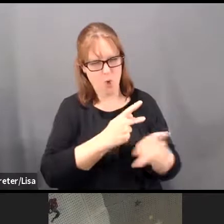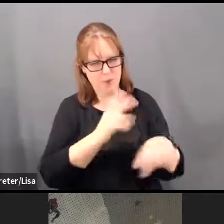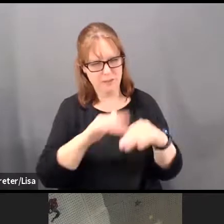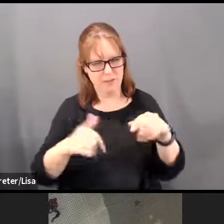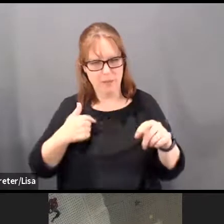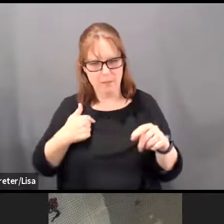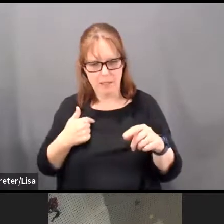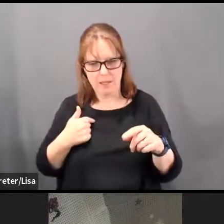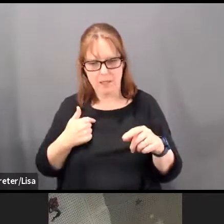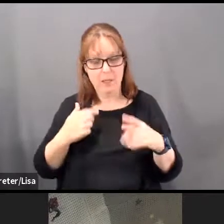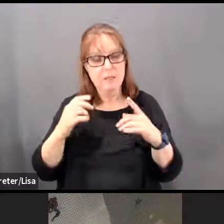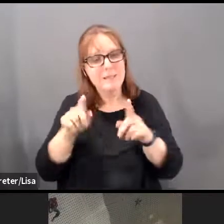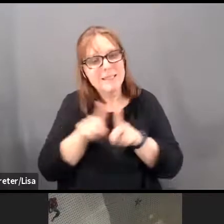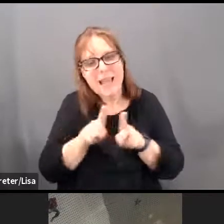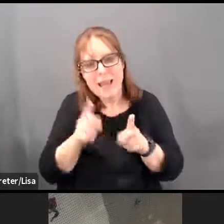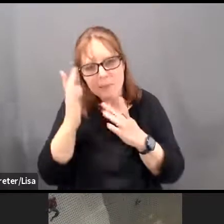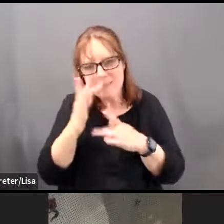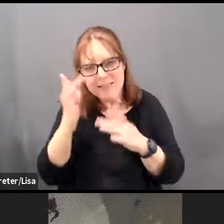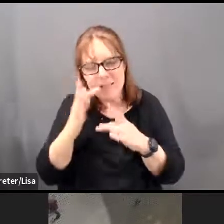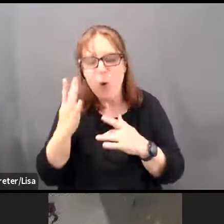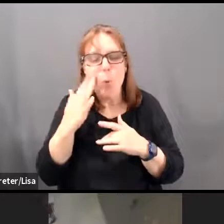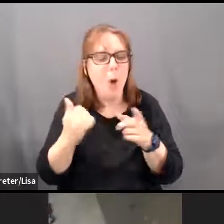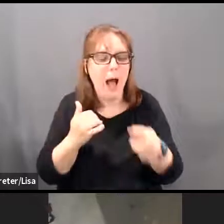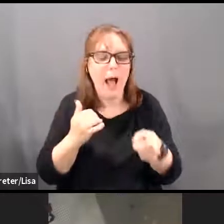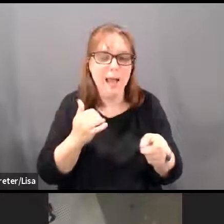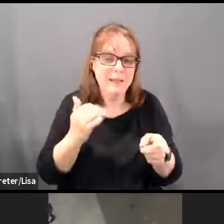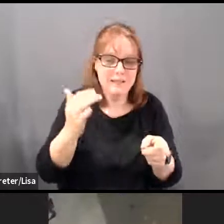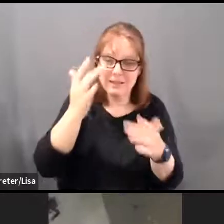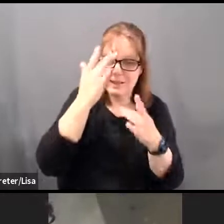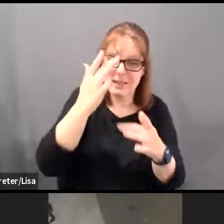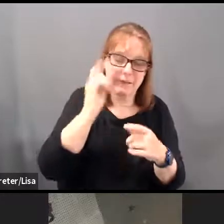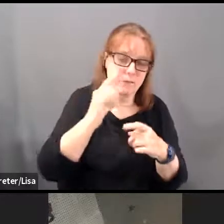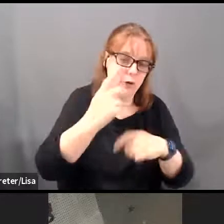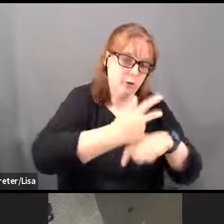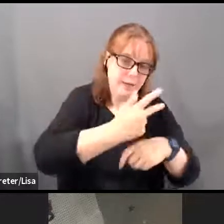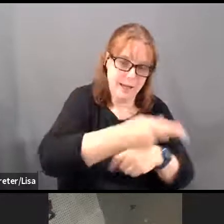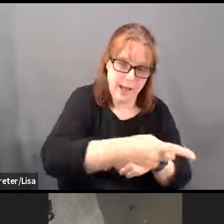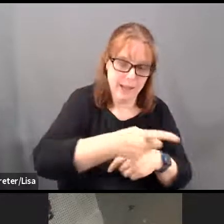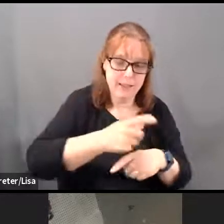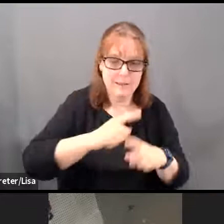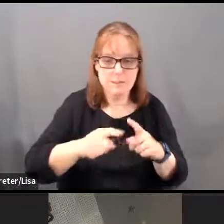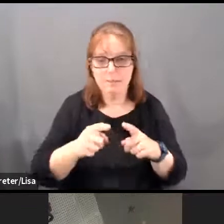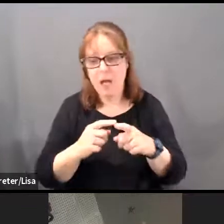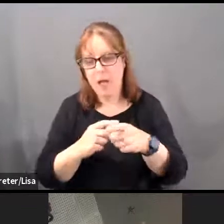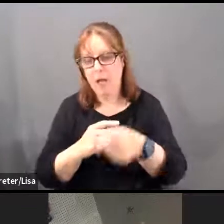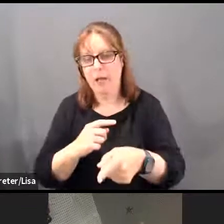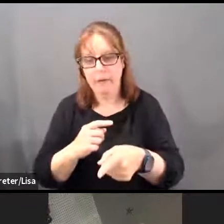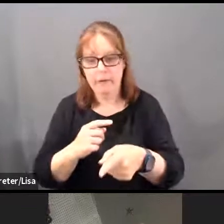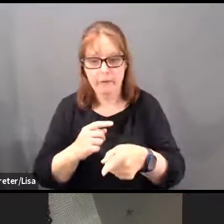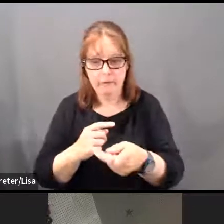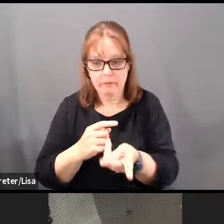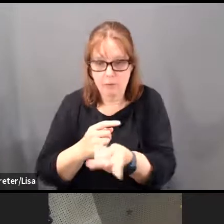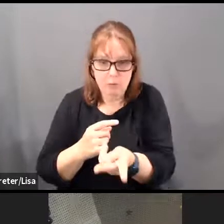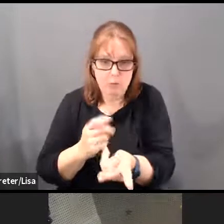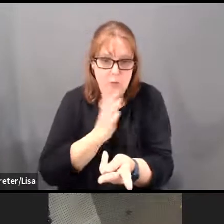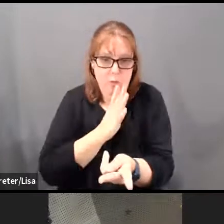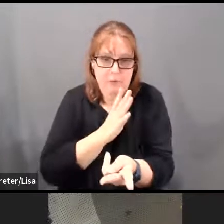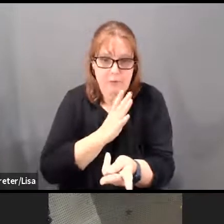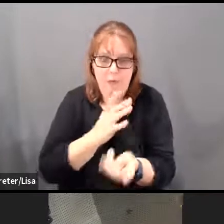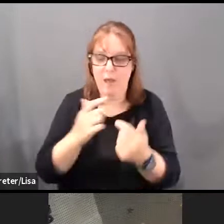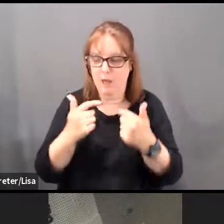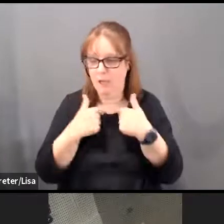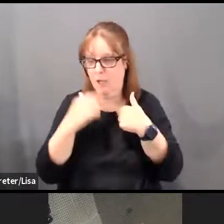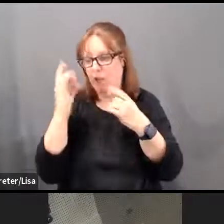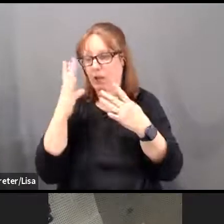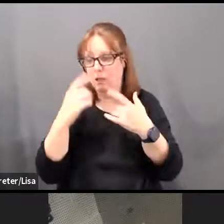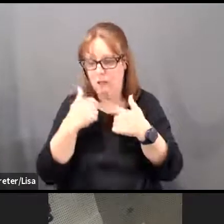same virus. How come, Billy was down in bed for 3 days and, Janie and Johnny were fine. They just had a runny nose for a